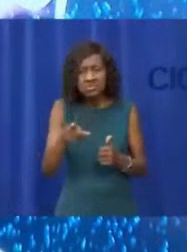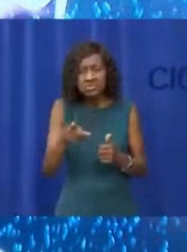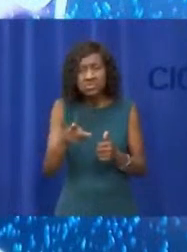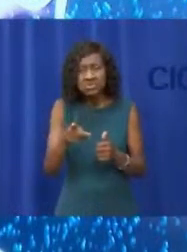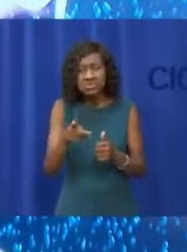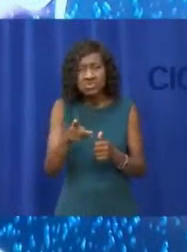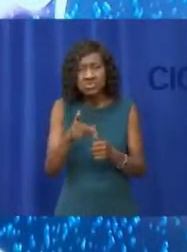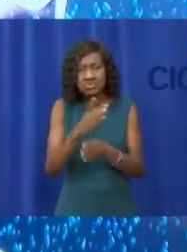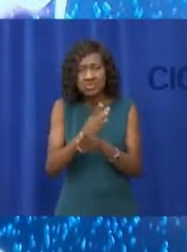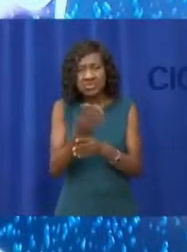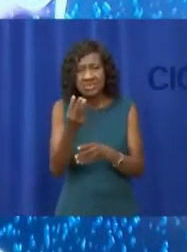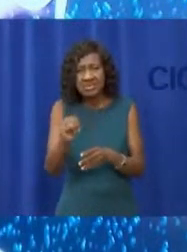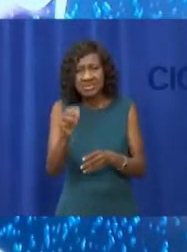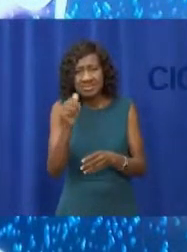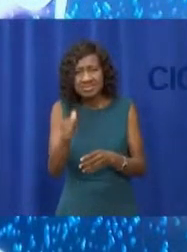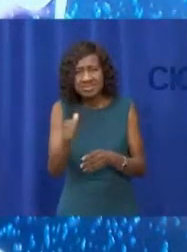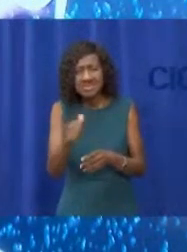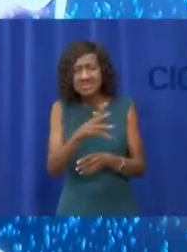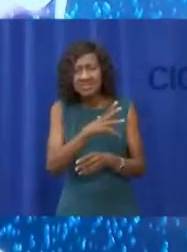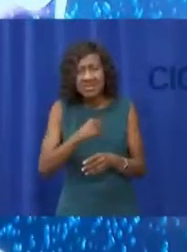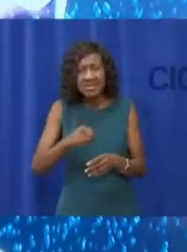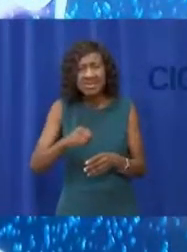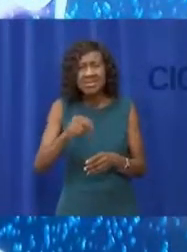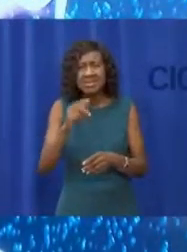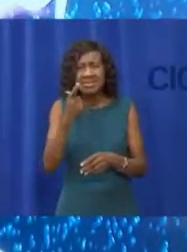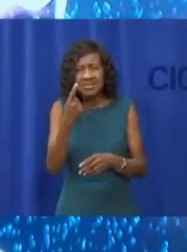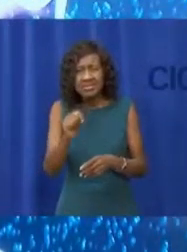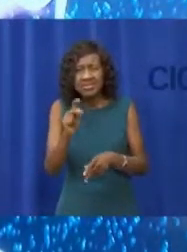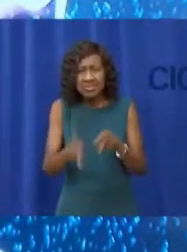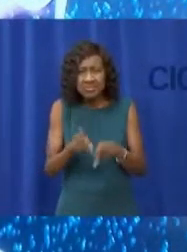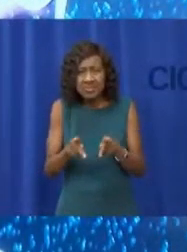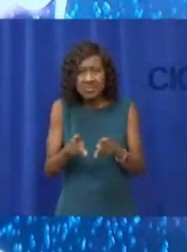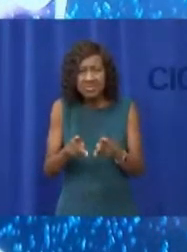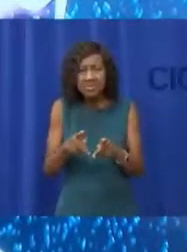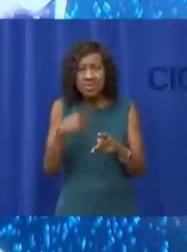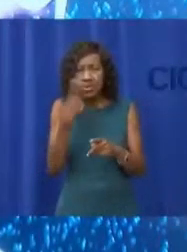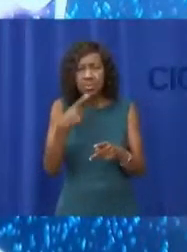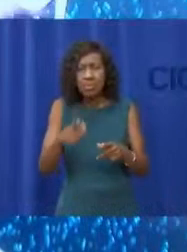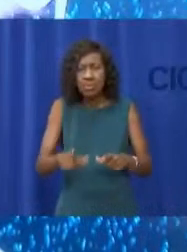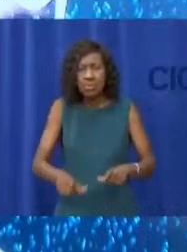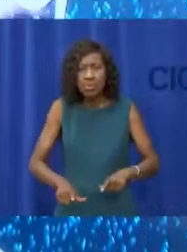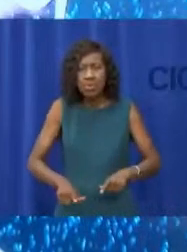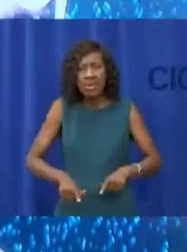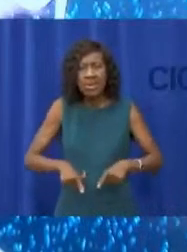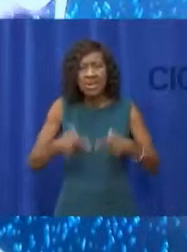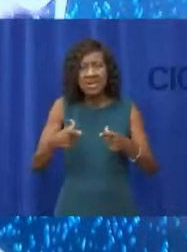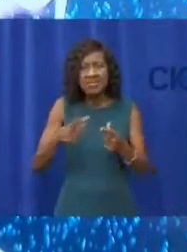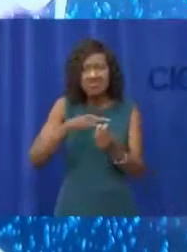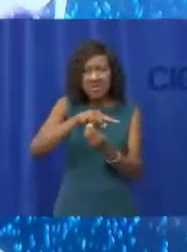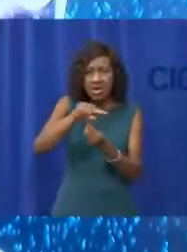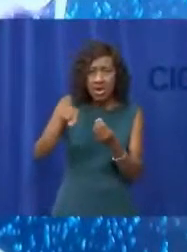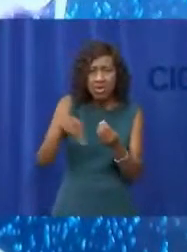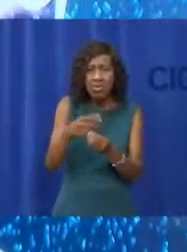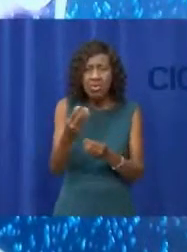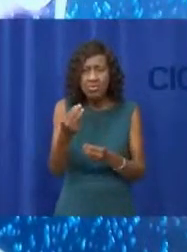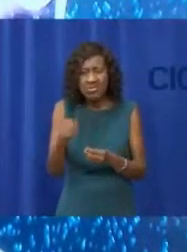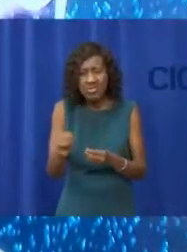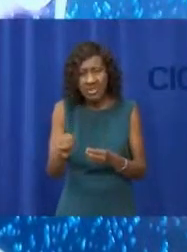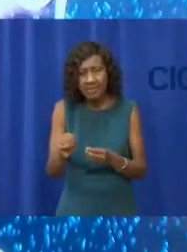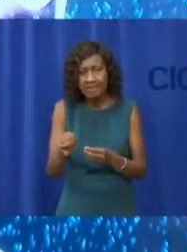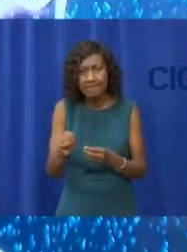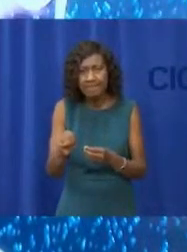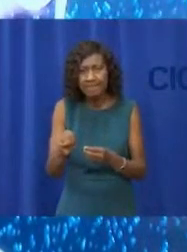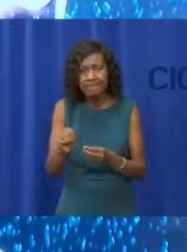need to be absolutely scrupulous with their hand hygiene and not to approach them too closely. You need to send your love from a